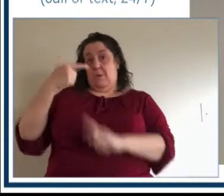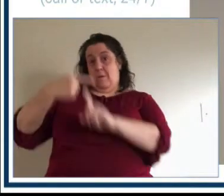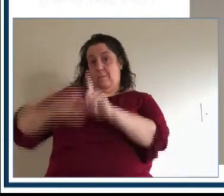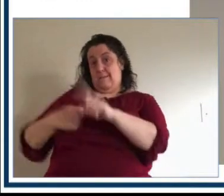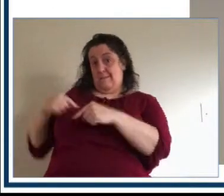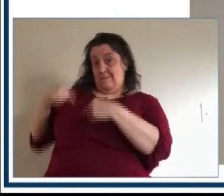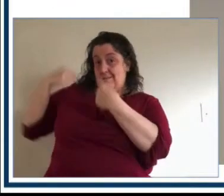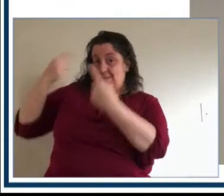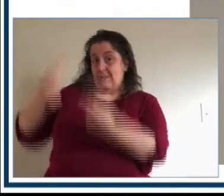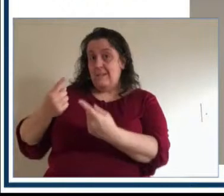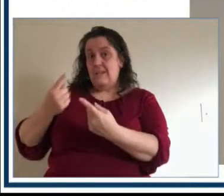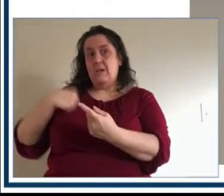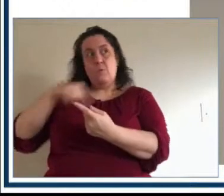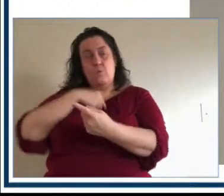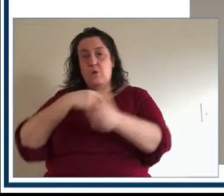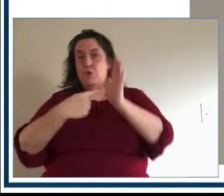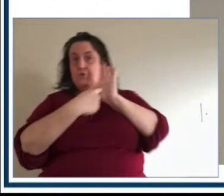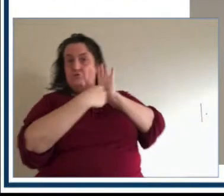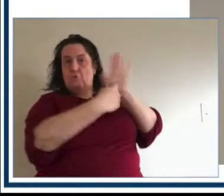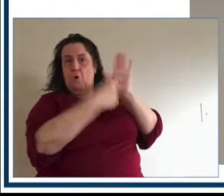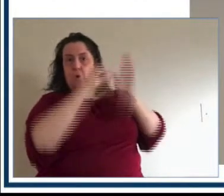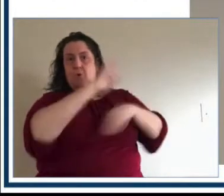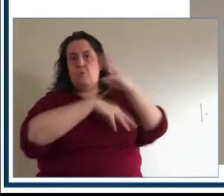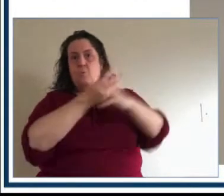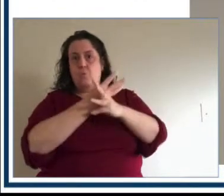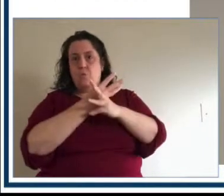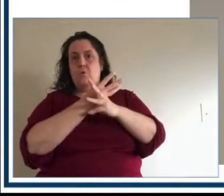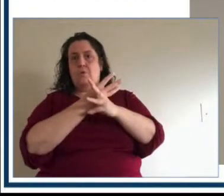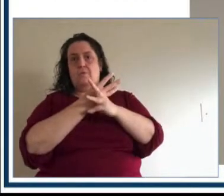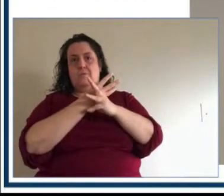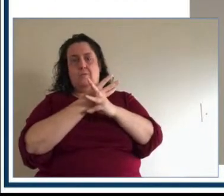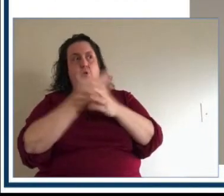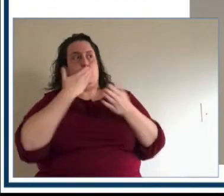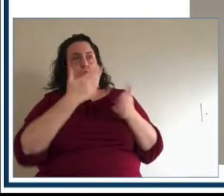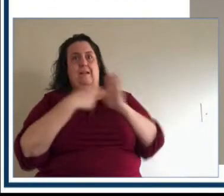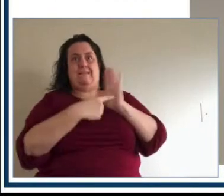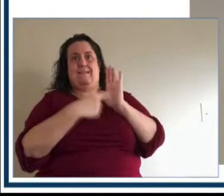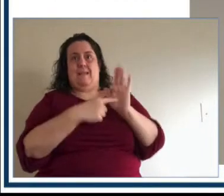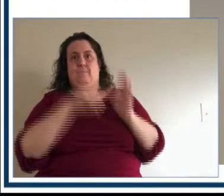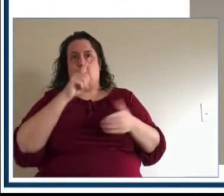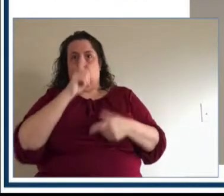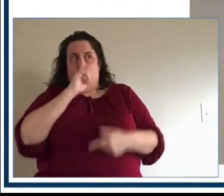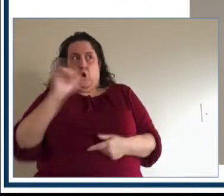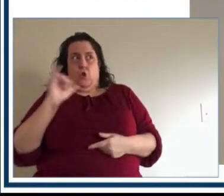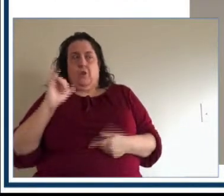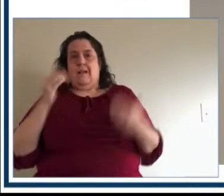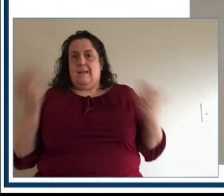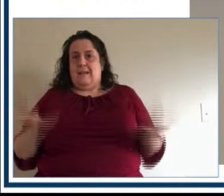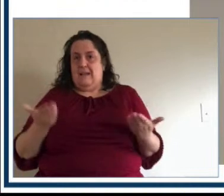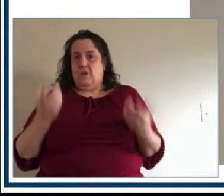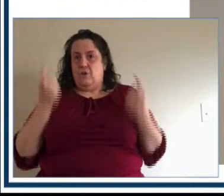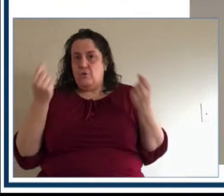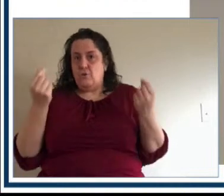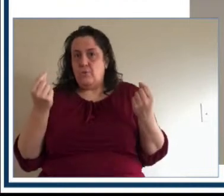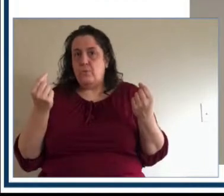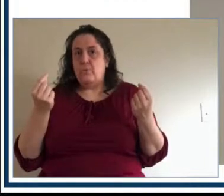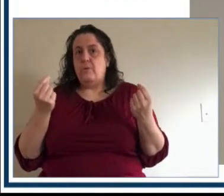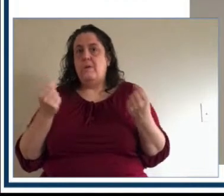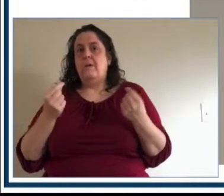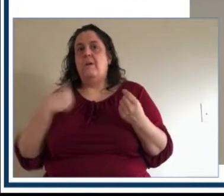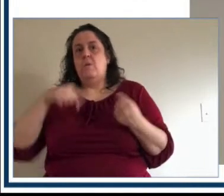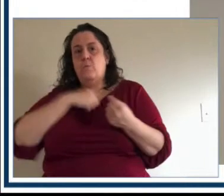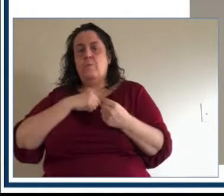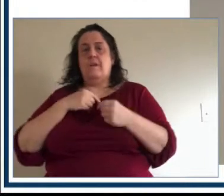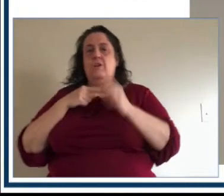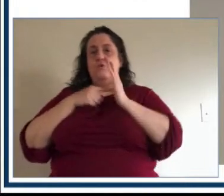with our pandemic response. You've all responded with resilience and strength and caring throughout this